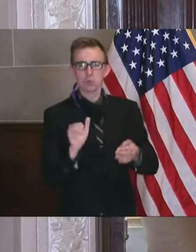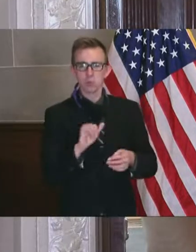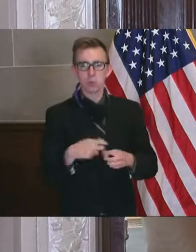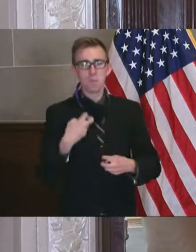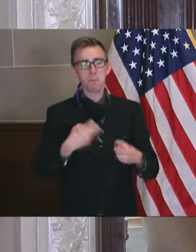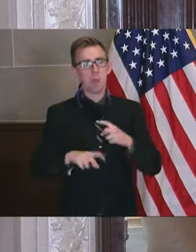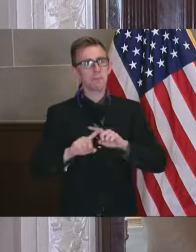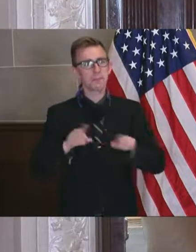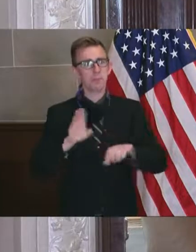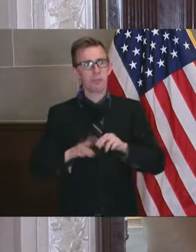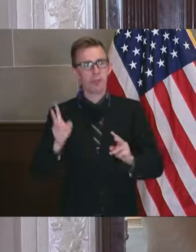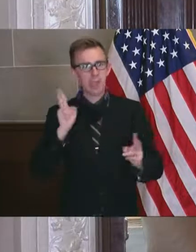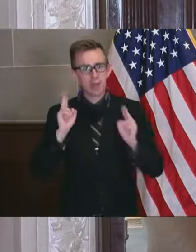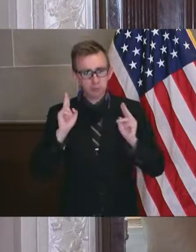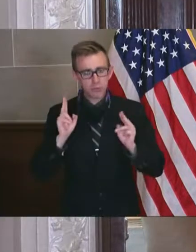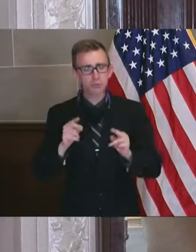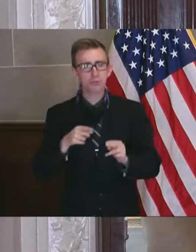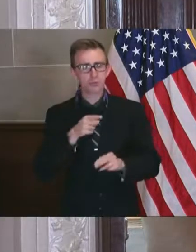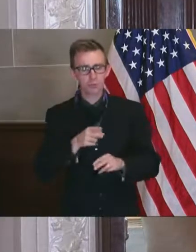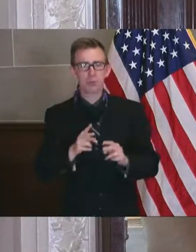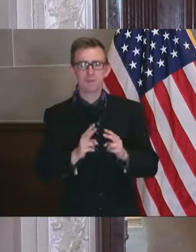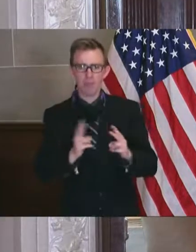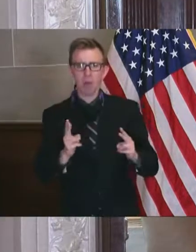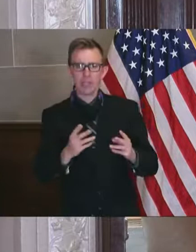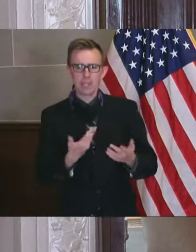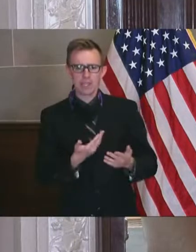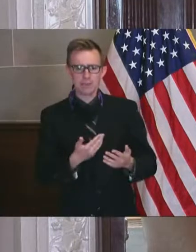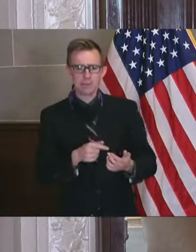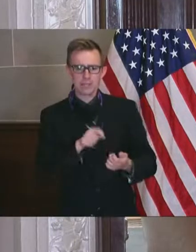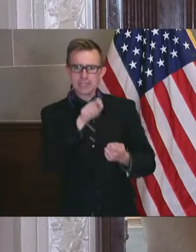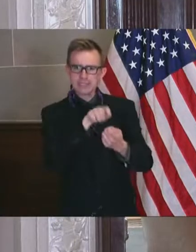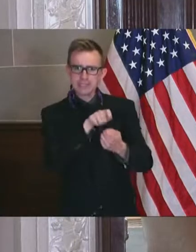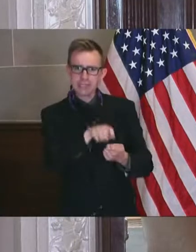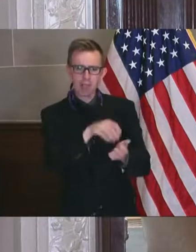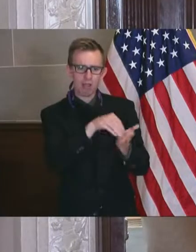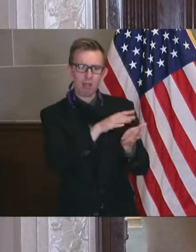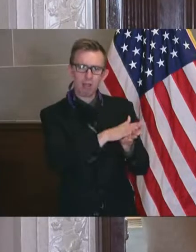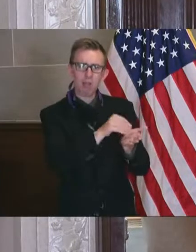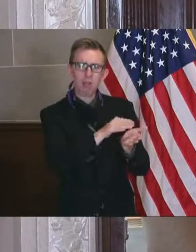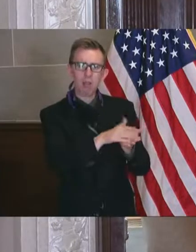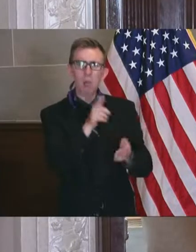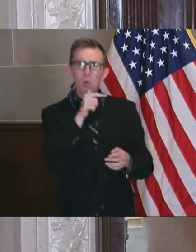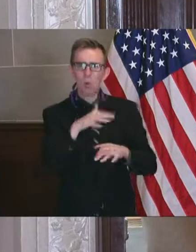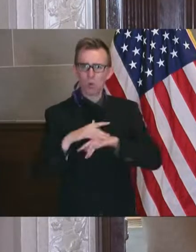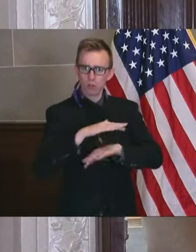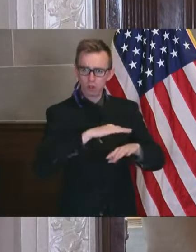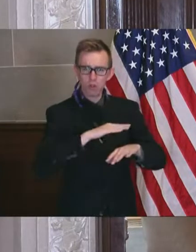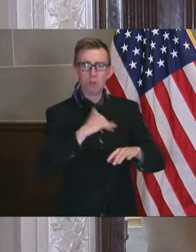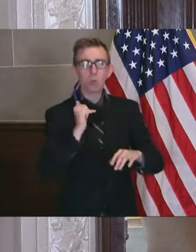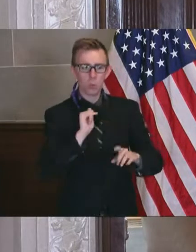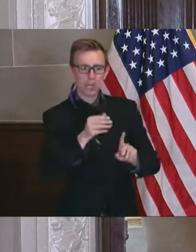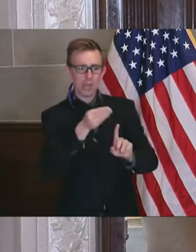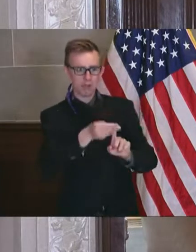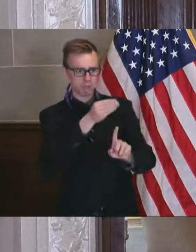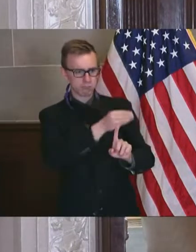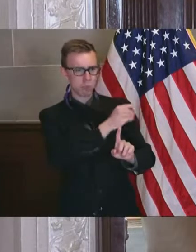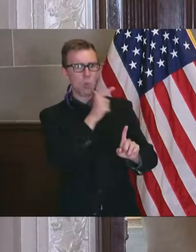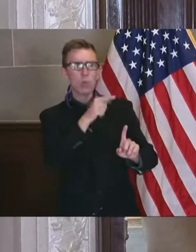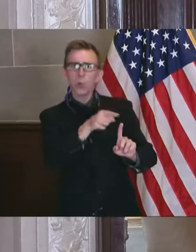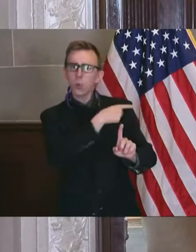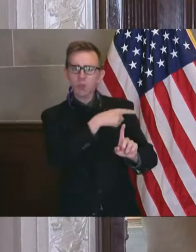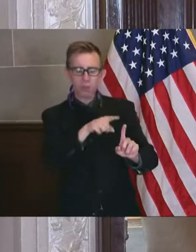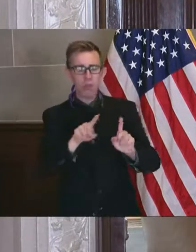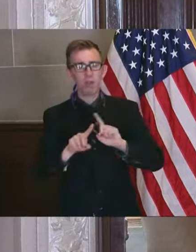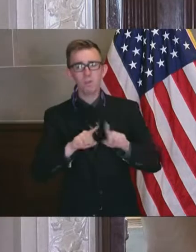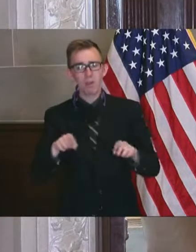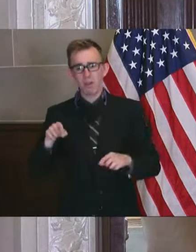than hairdressers, in which they kept a very detailed record of who they were around. We can do contact tracing on that, but when it comes